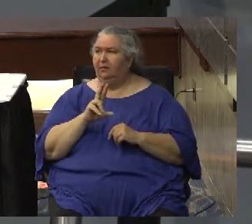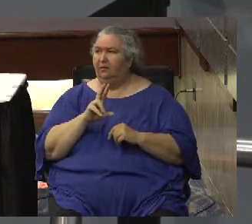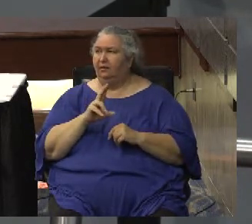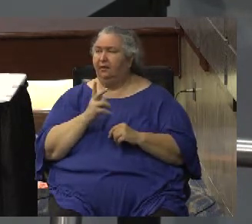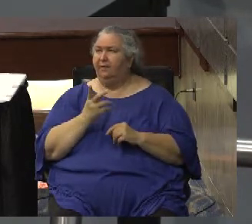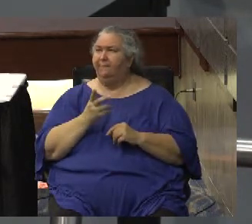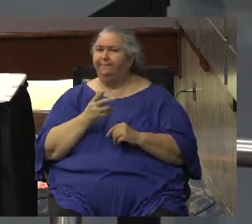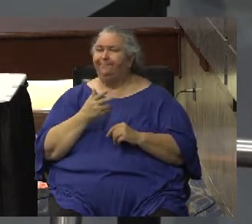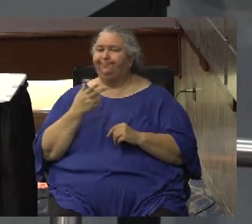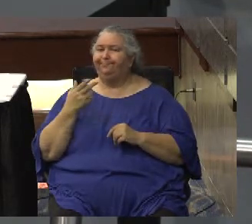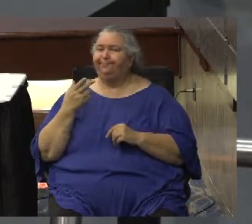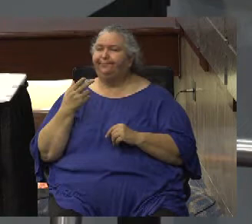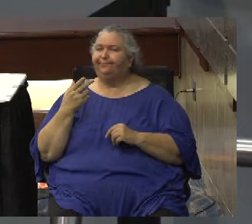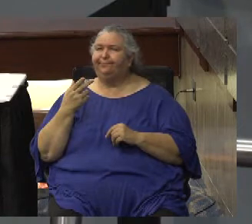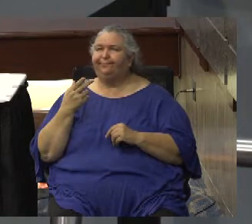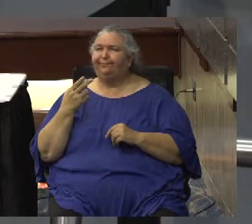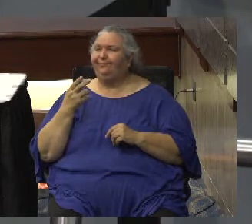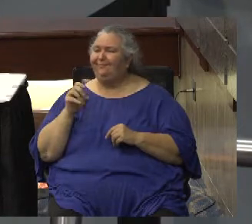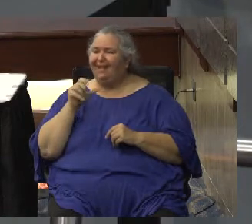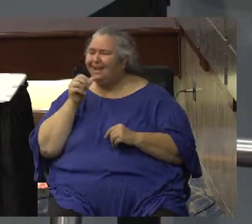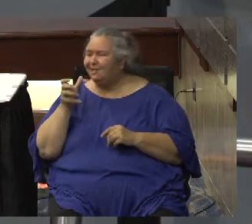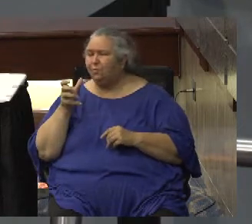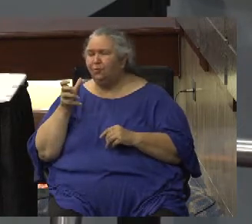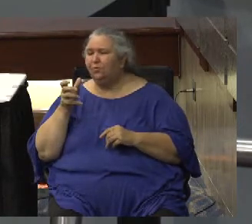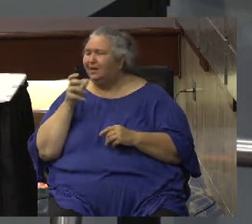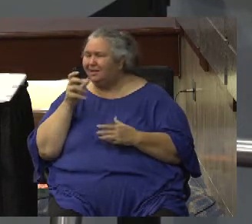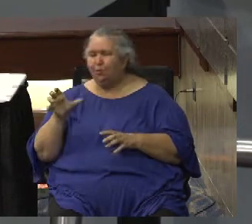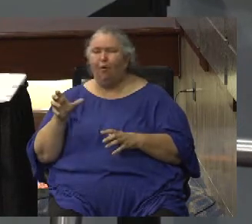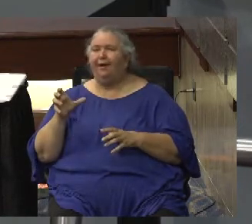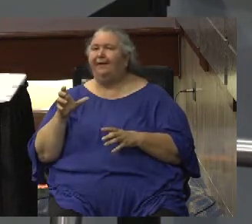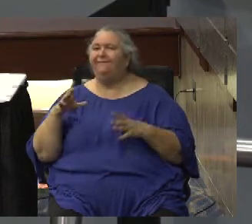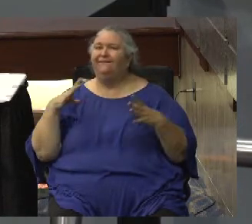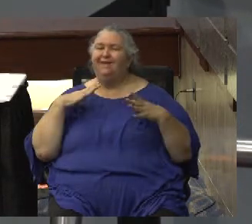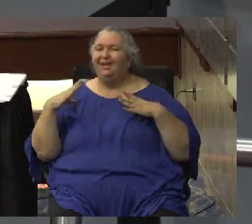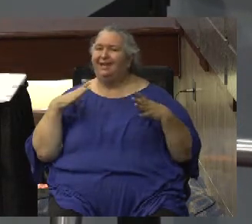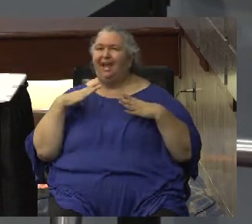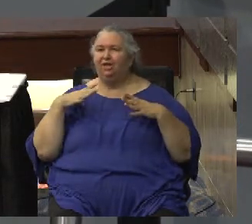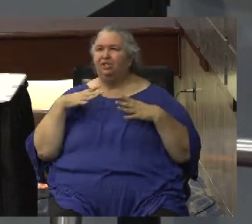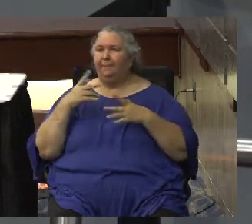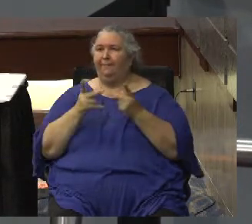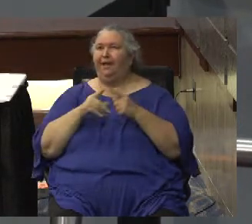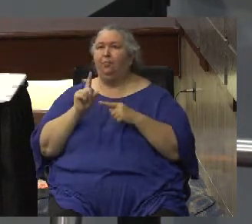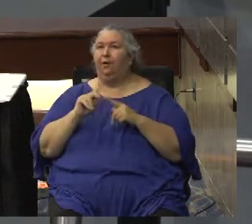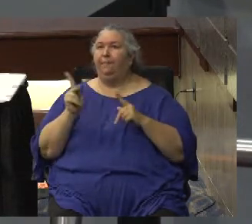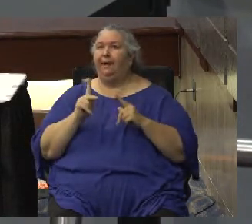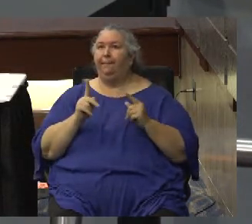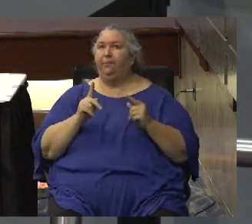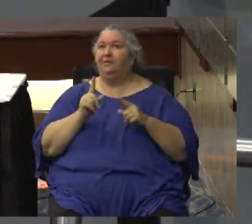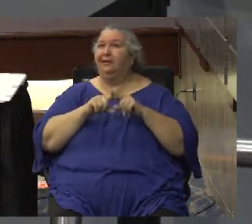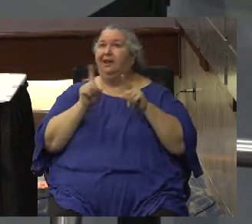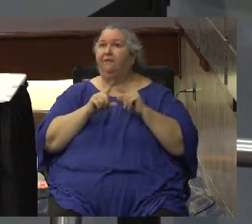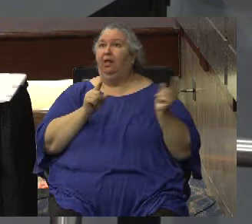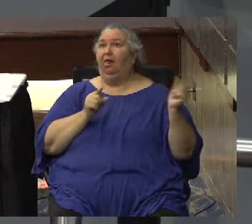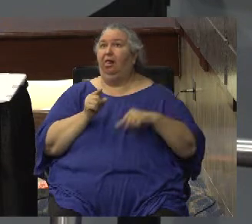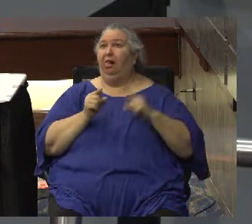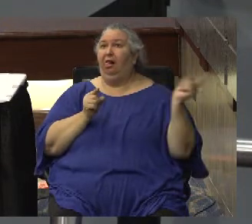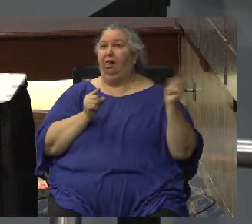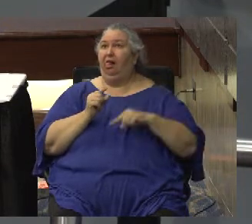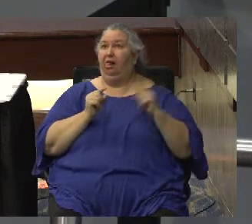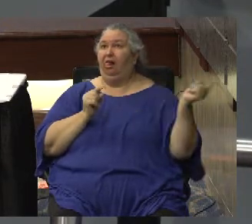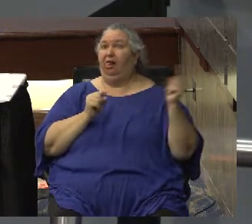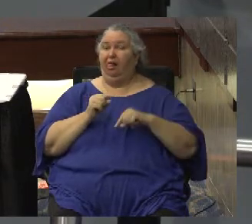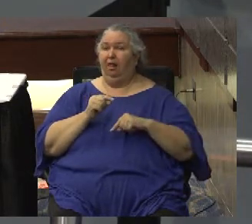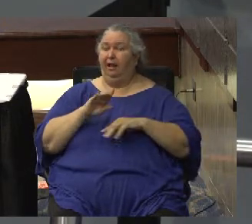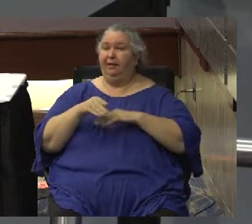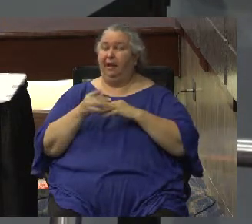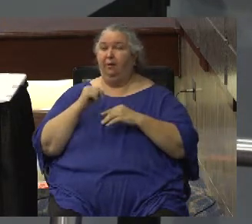He doesn't want a vacation spot, where there are strangers constantly in and out of the house next to you, at night when you